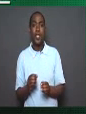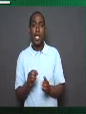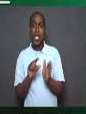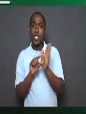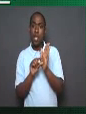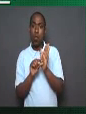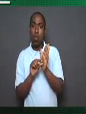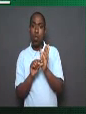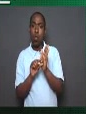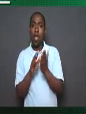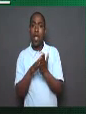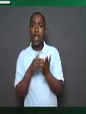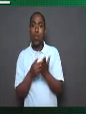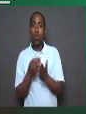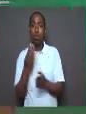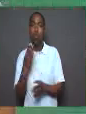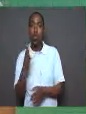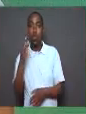color blue-black.